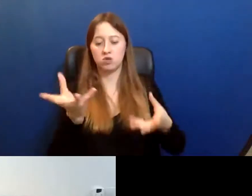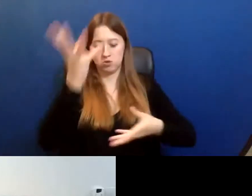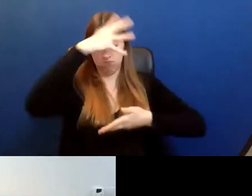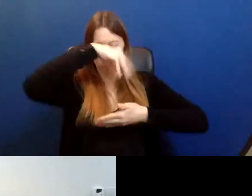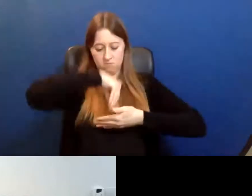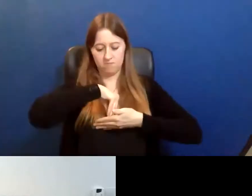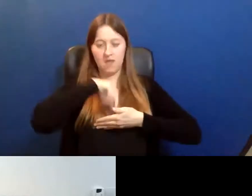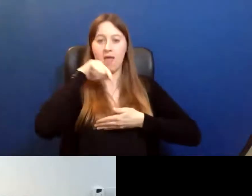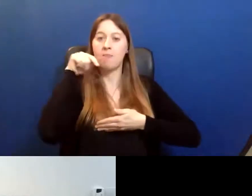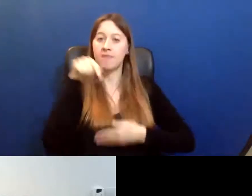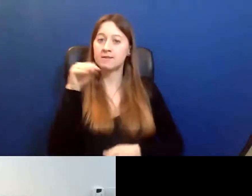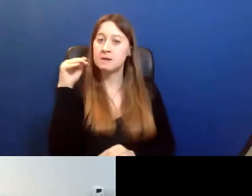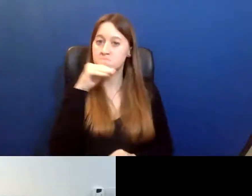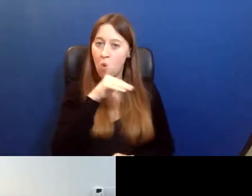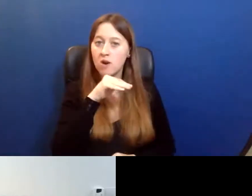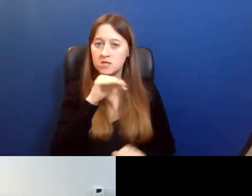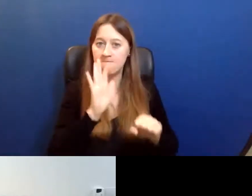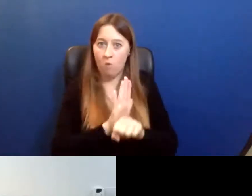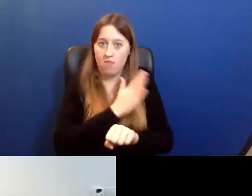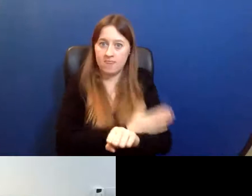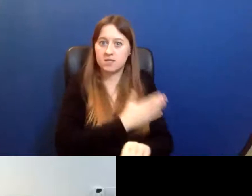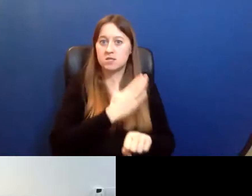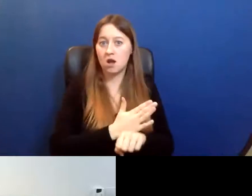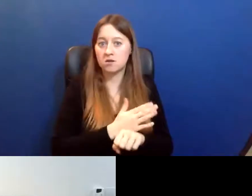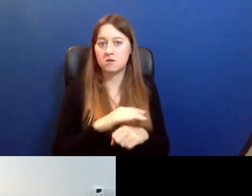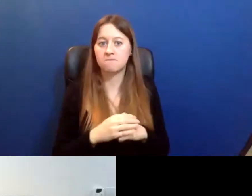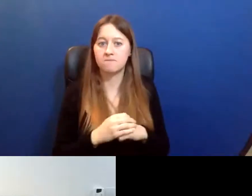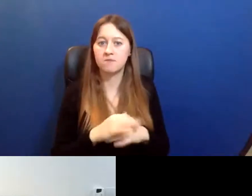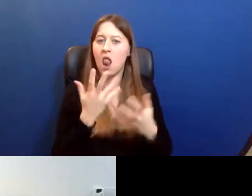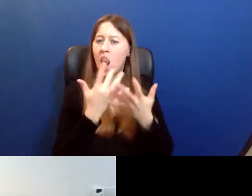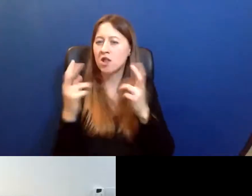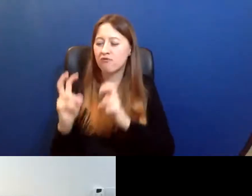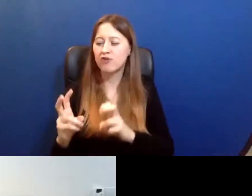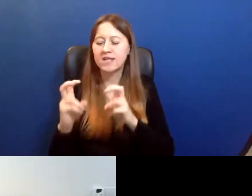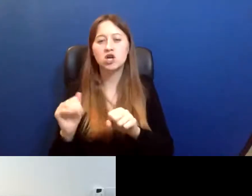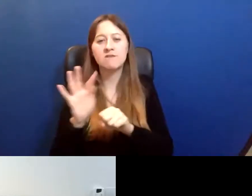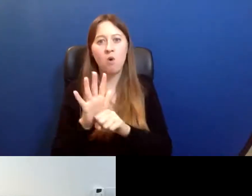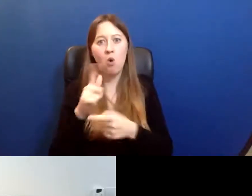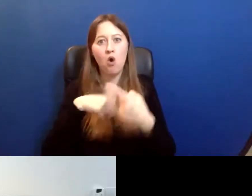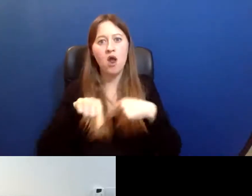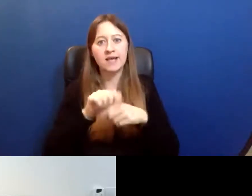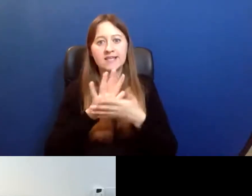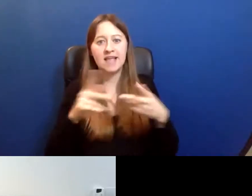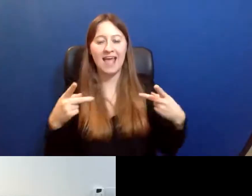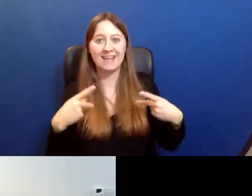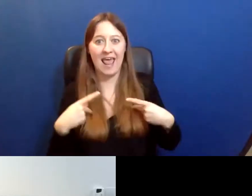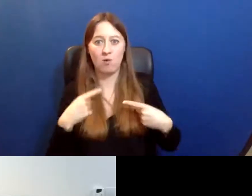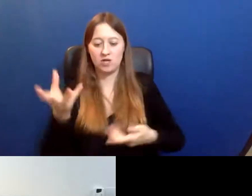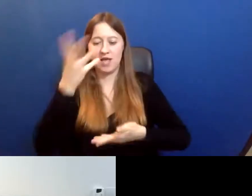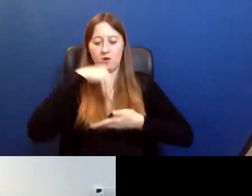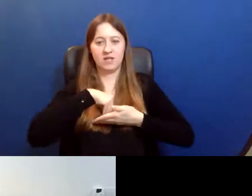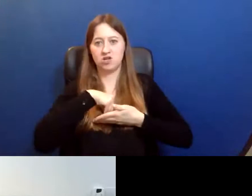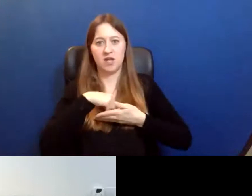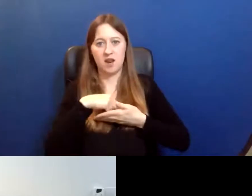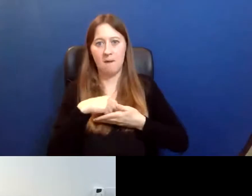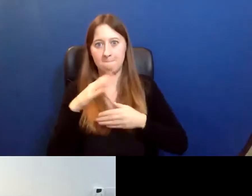start. A lot of the research on sign language acquisition is not in BSL and certainly not in ISL. A lot of it is in